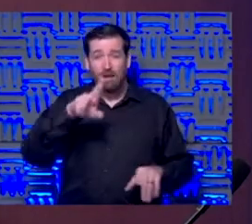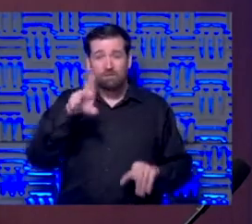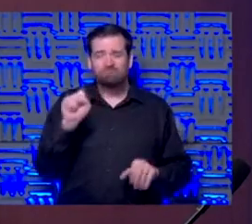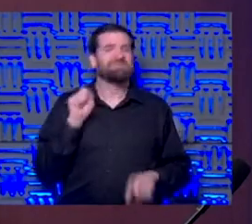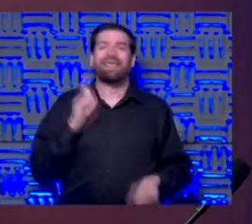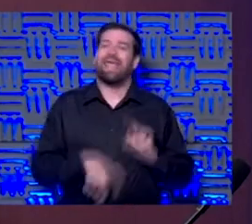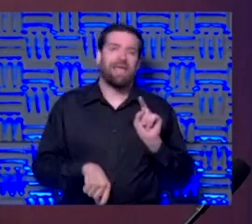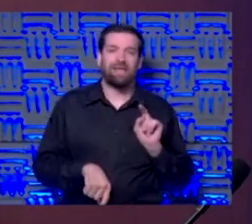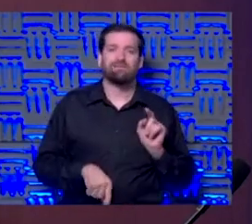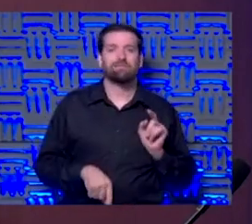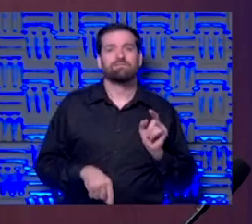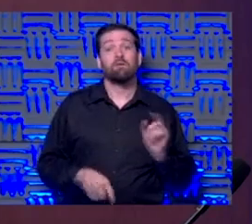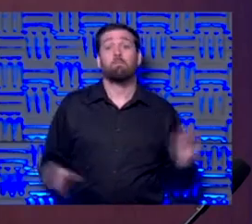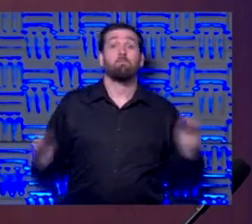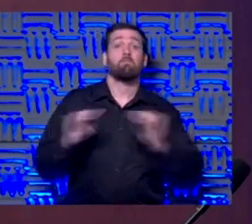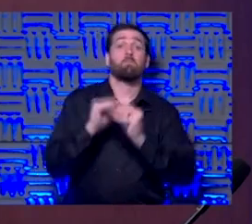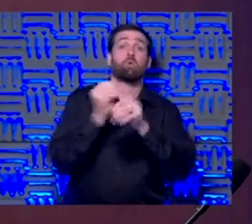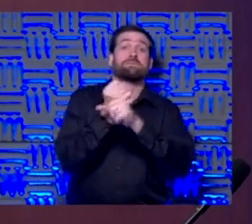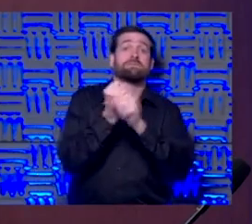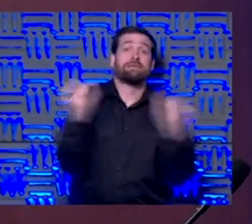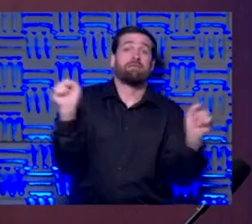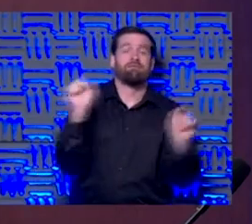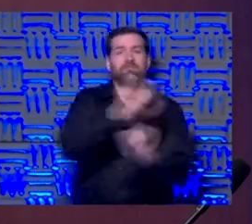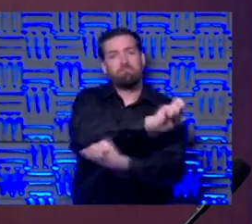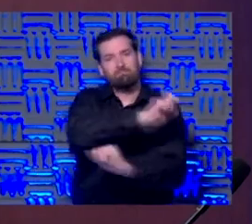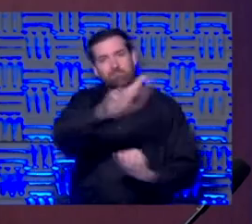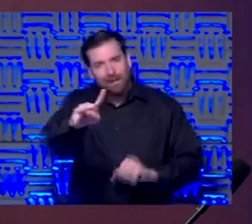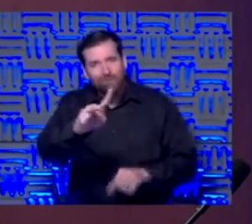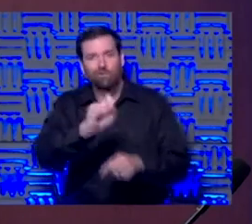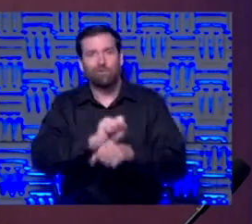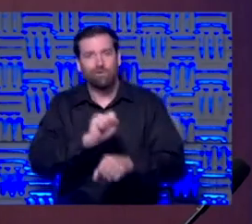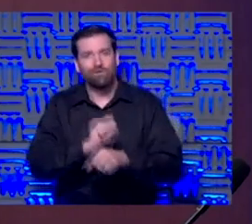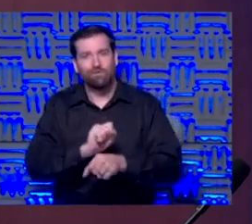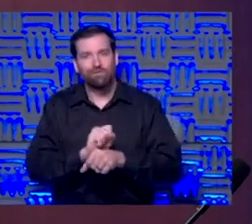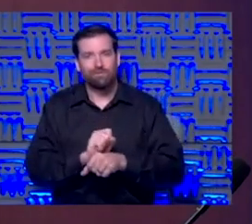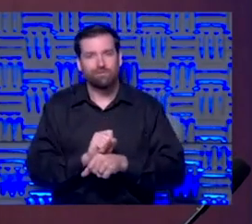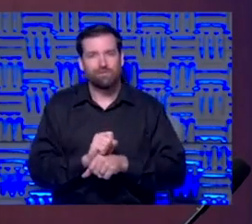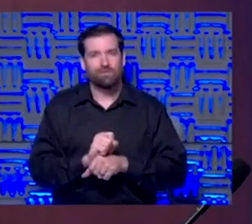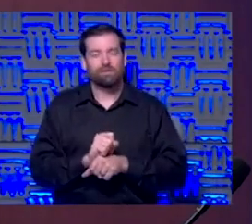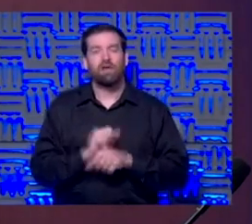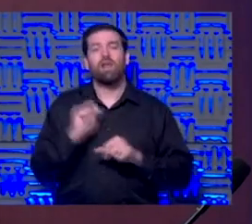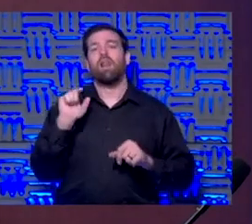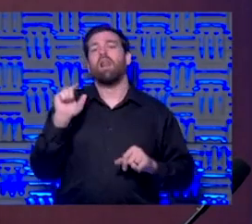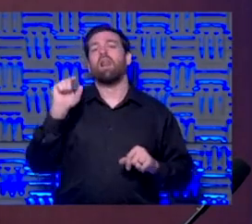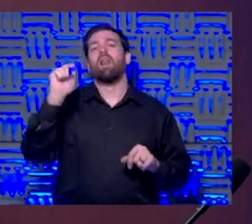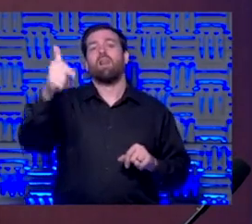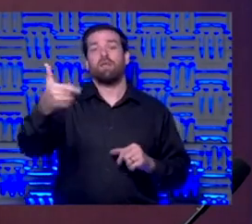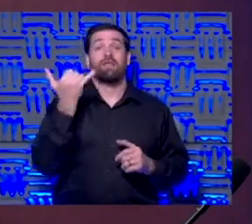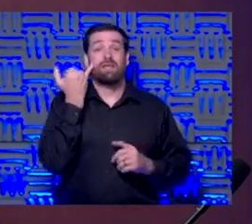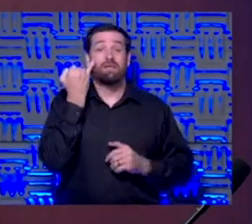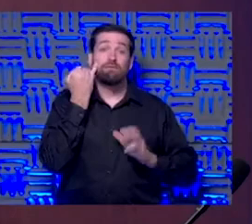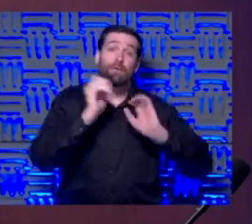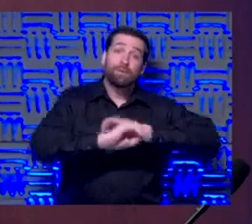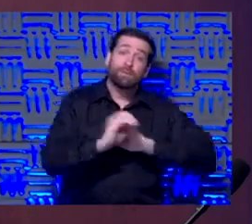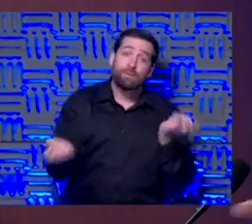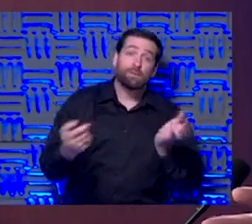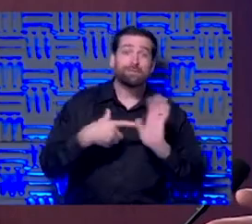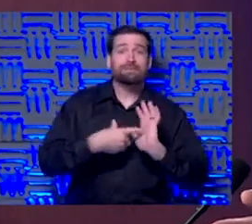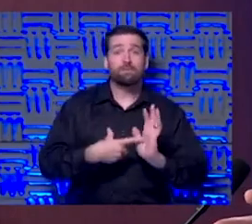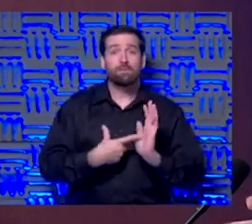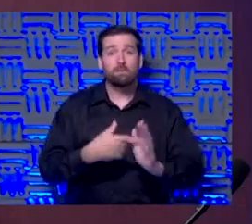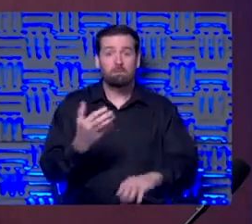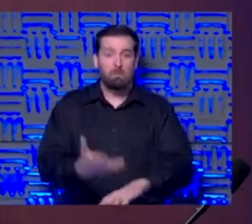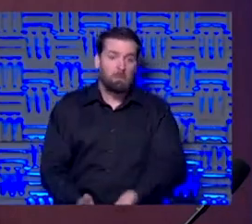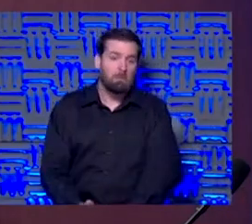we feel like it's probably safer to bring you back to work, mm-hmm. You know, even later on if you're asymptomatic and you've gotten